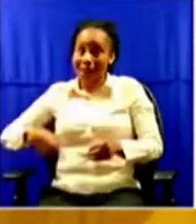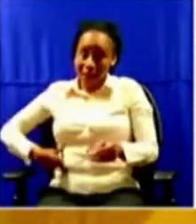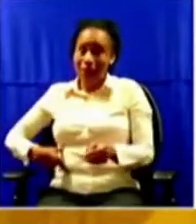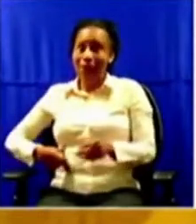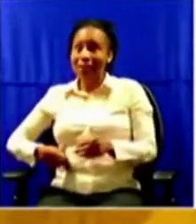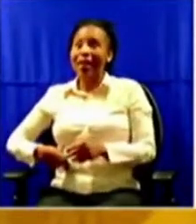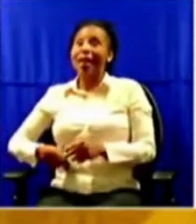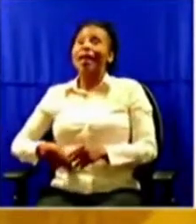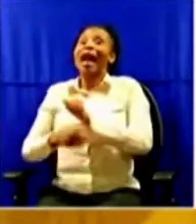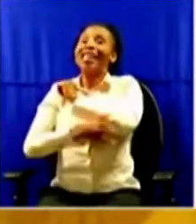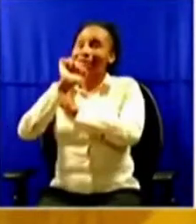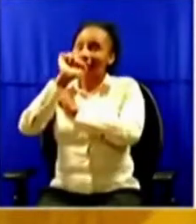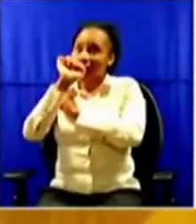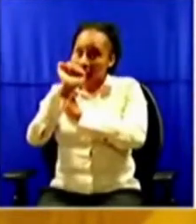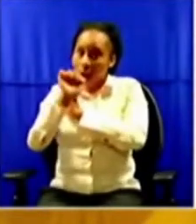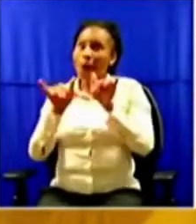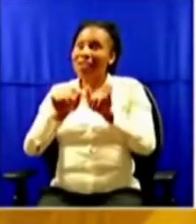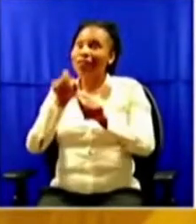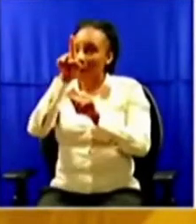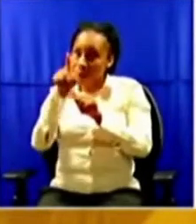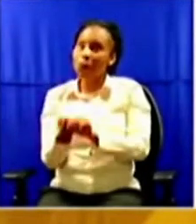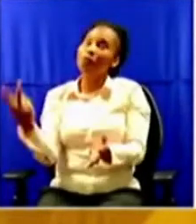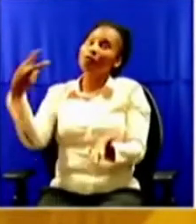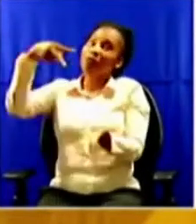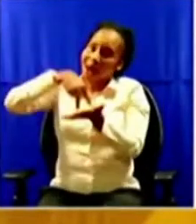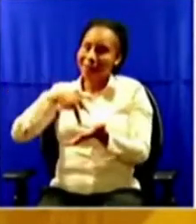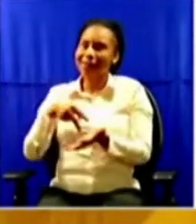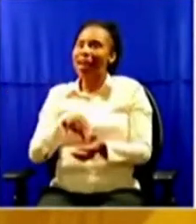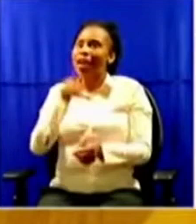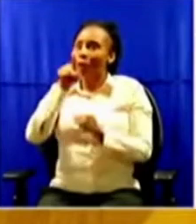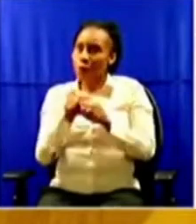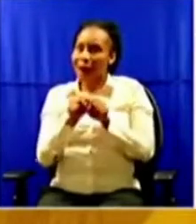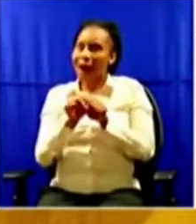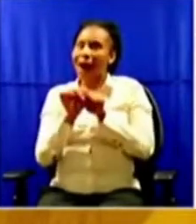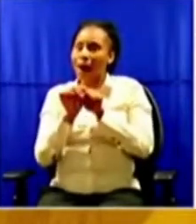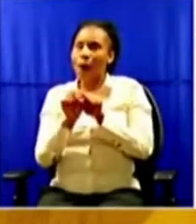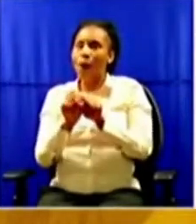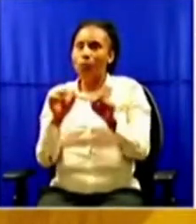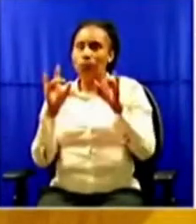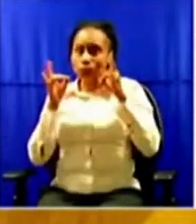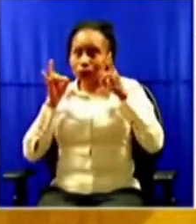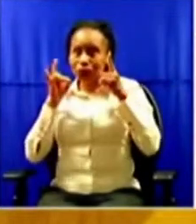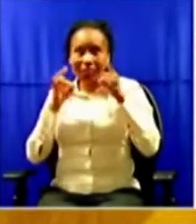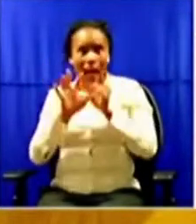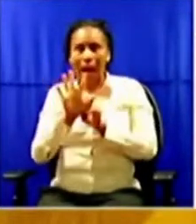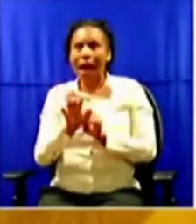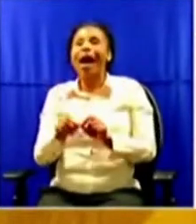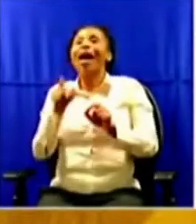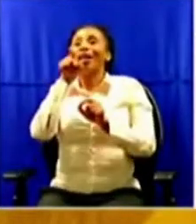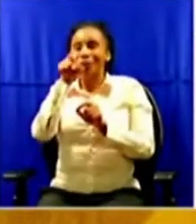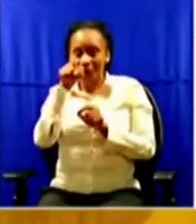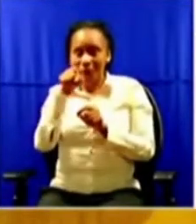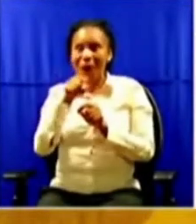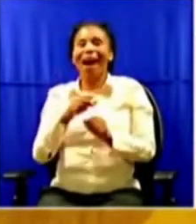are the President. Do something. But now the country is done waiting. South Africans can't look to you